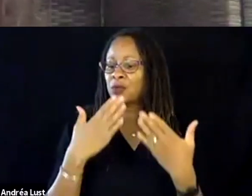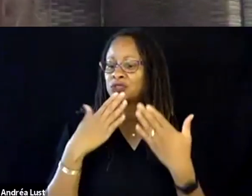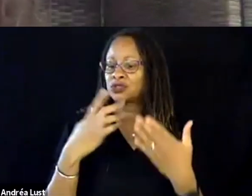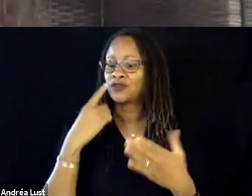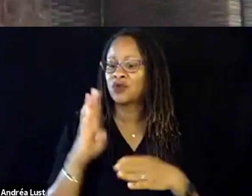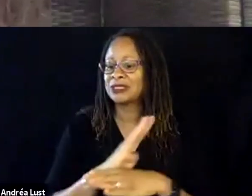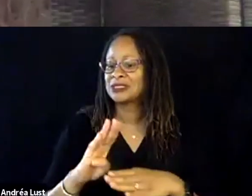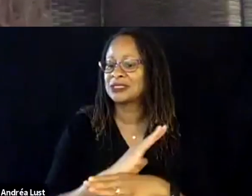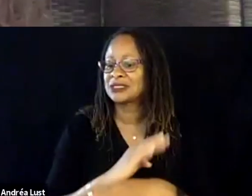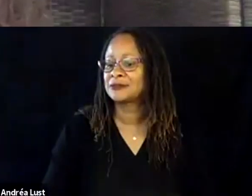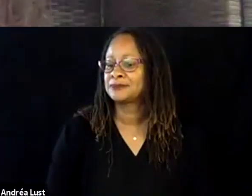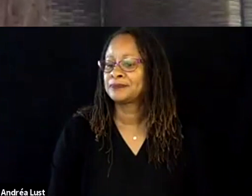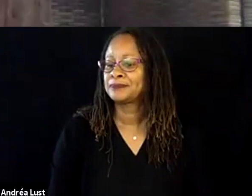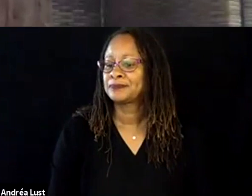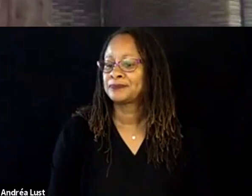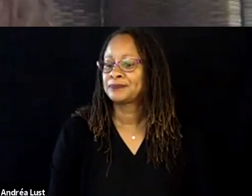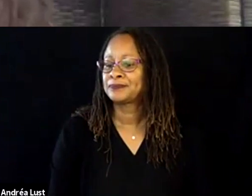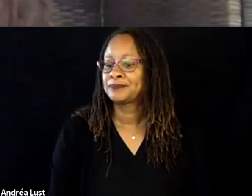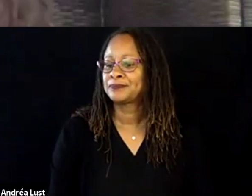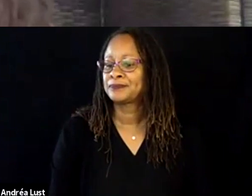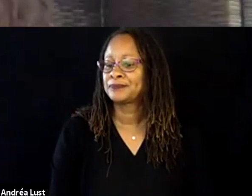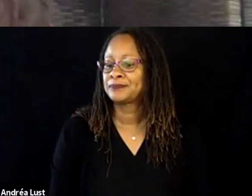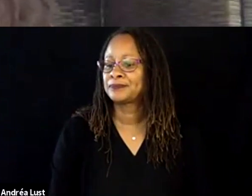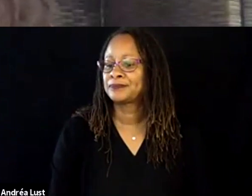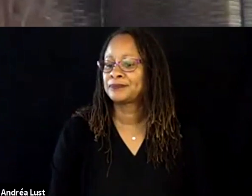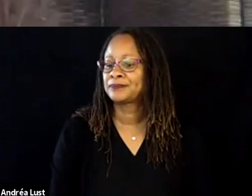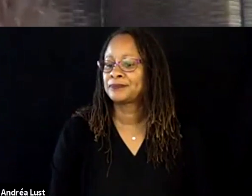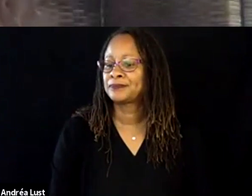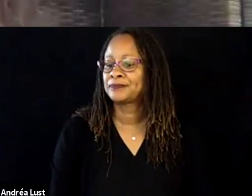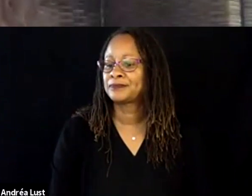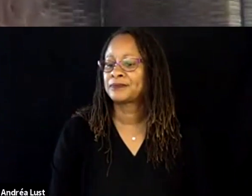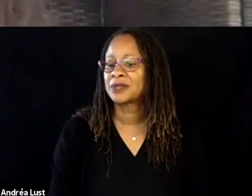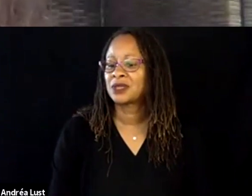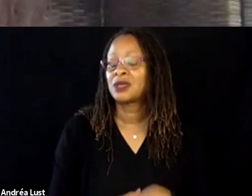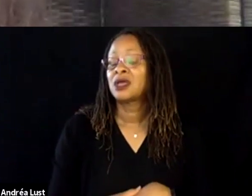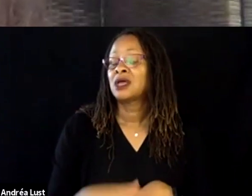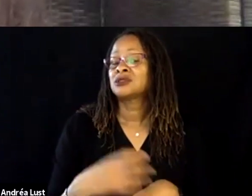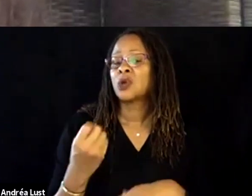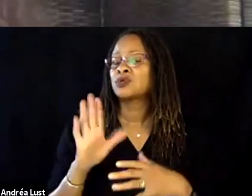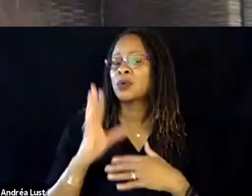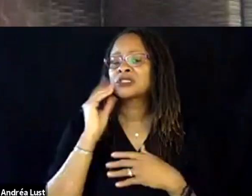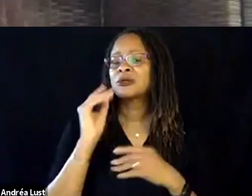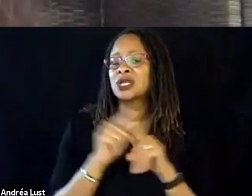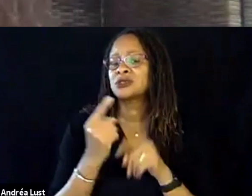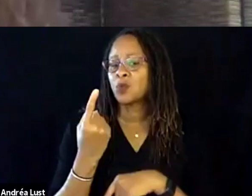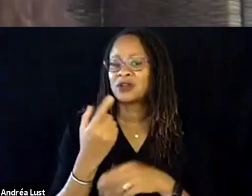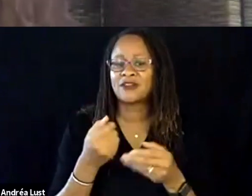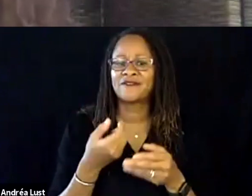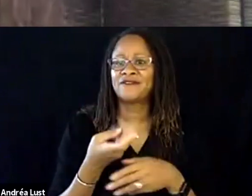So how did your, experiences as being maybe one of the few